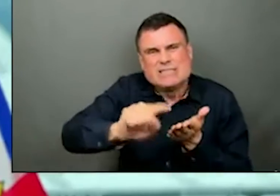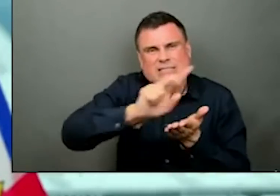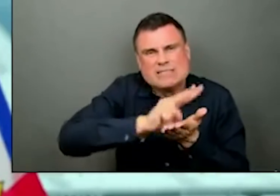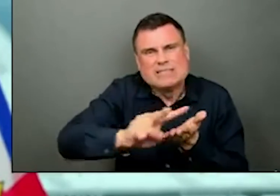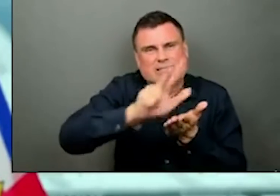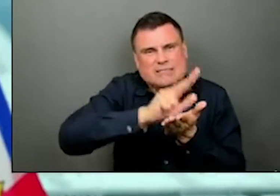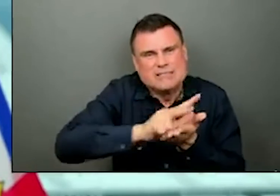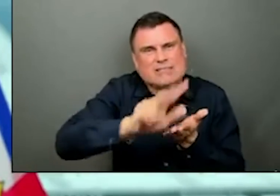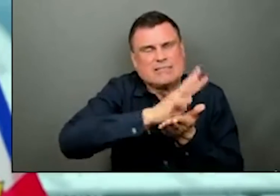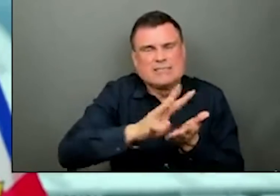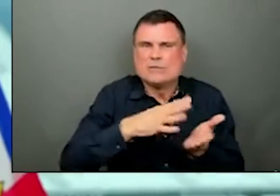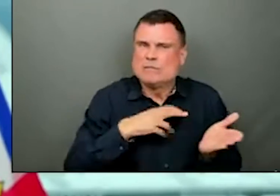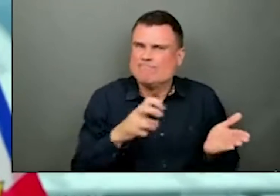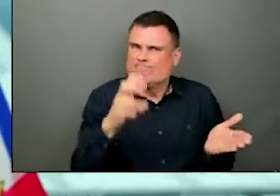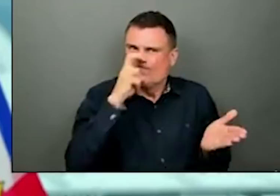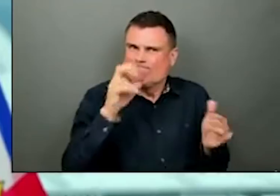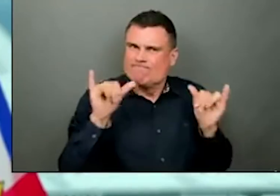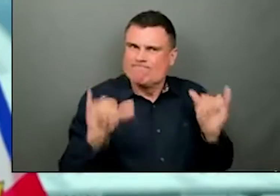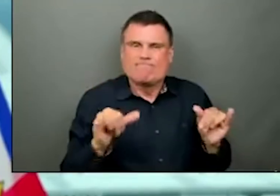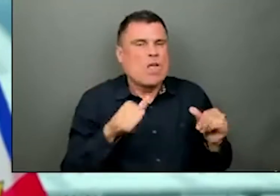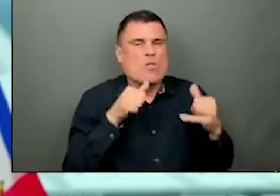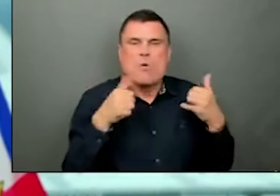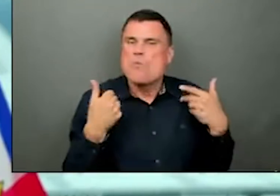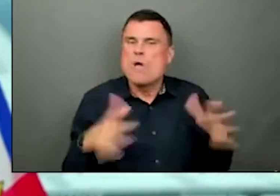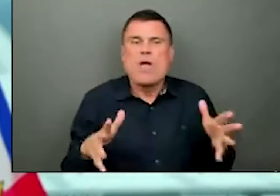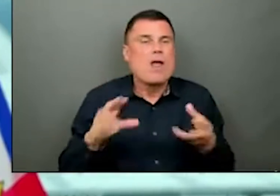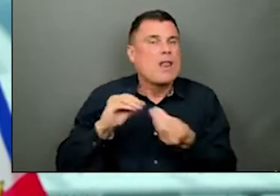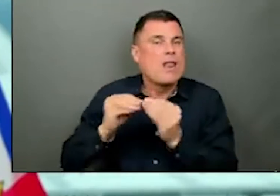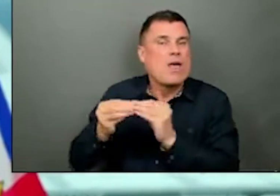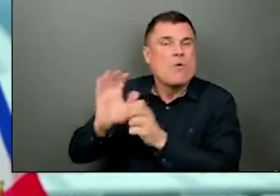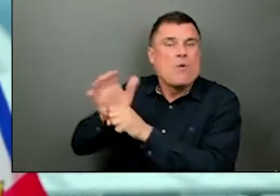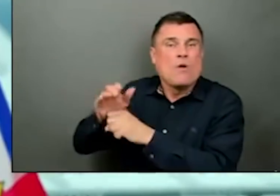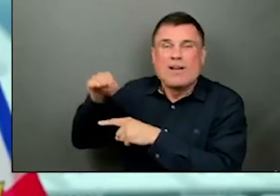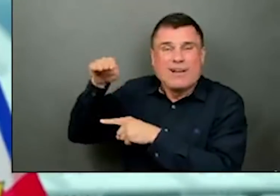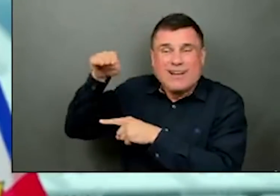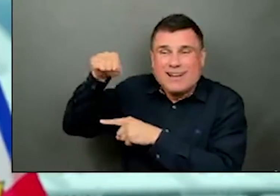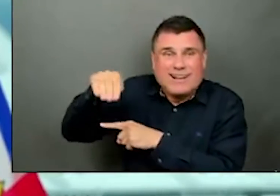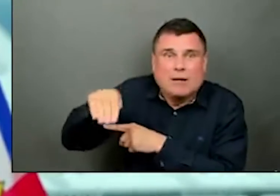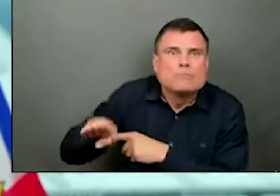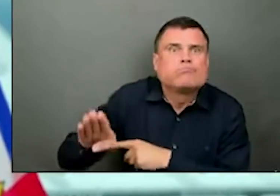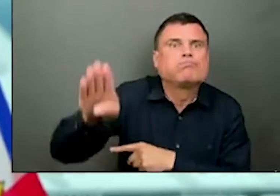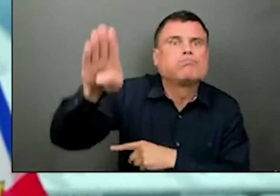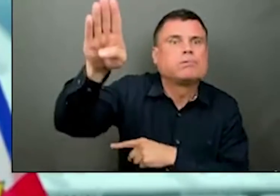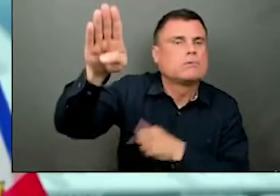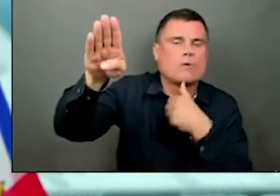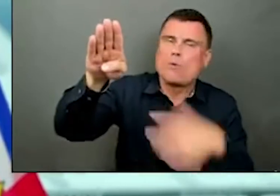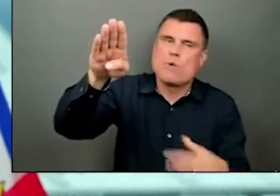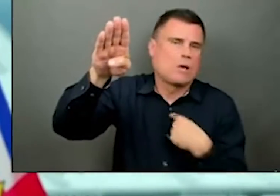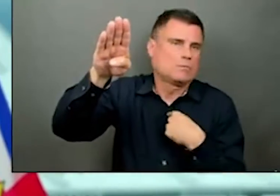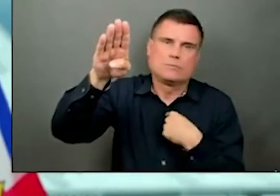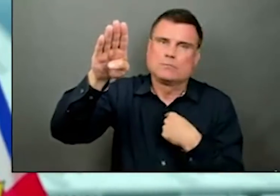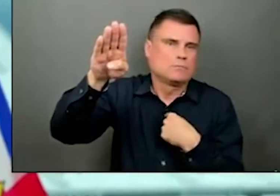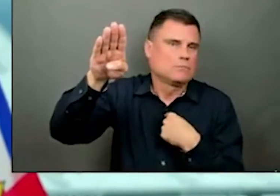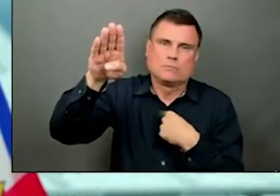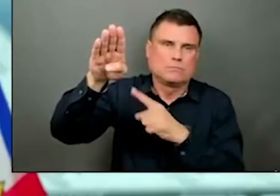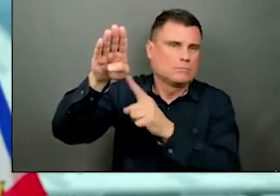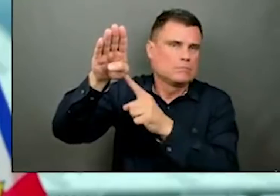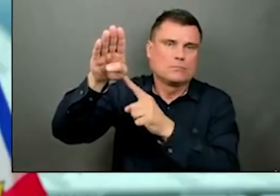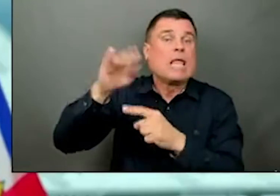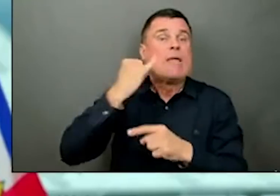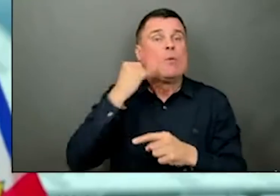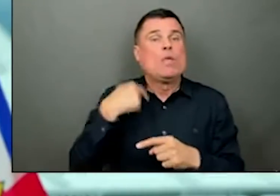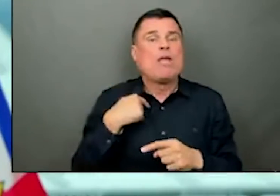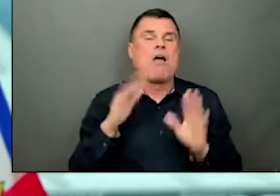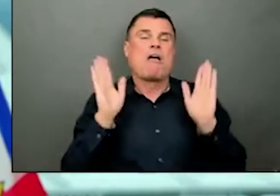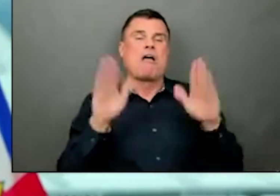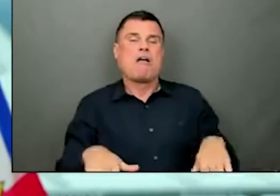climb, and we know that that can happen if we take our eye off the end game too soon.